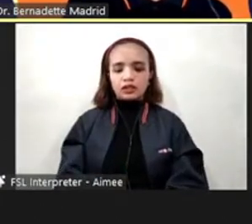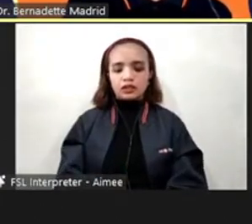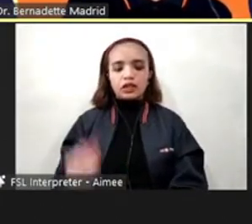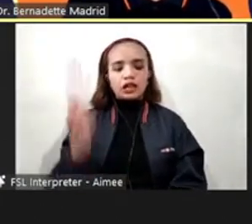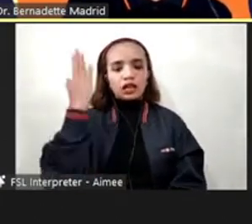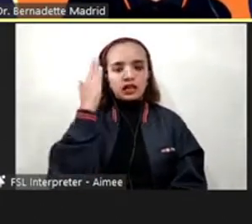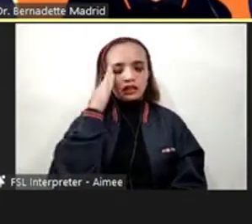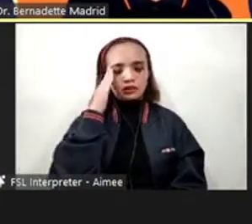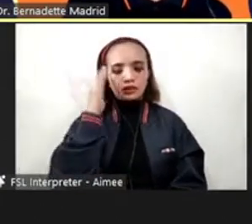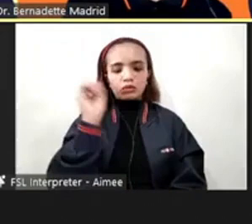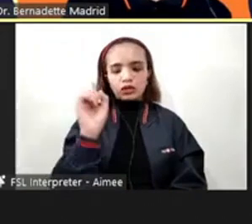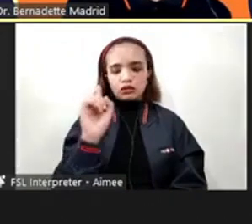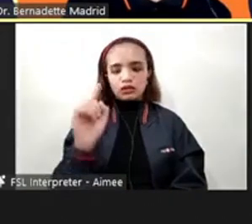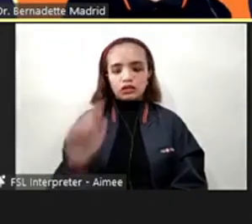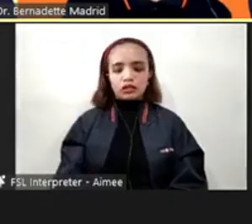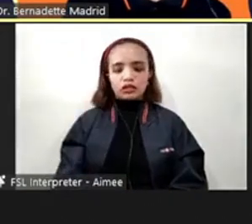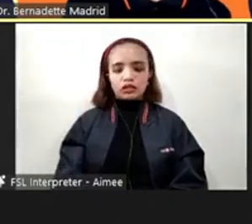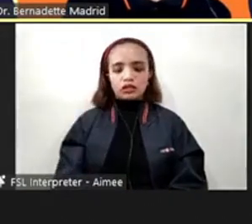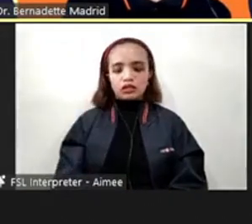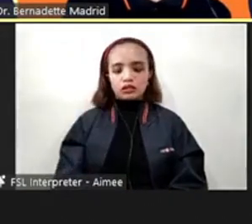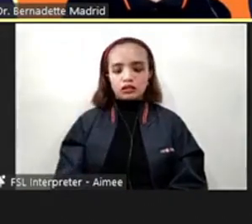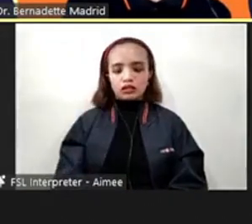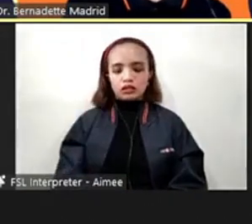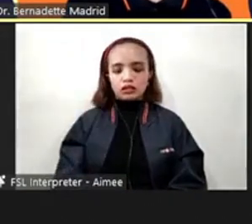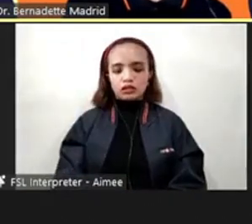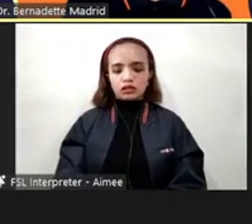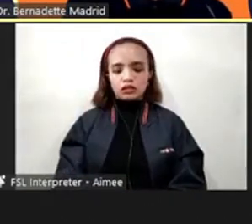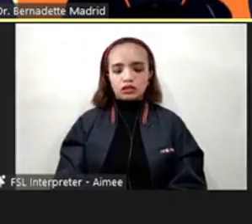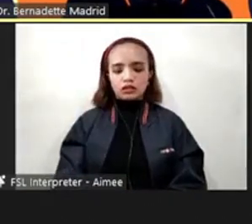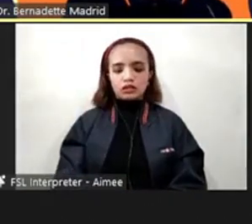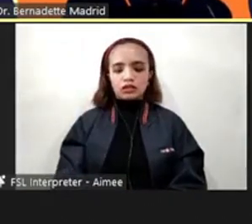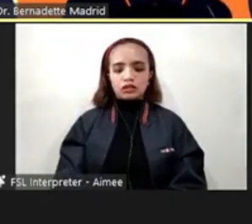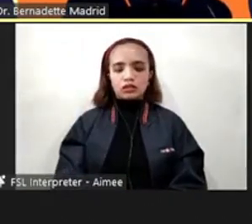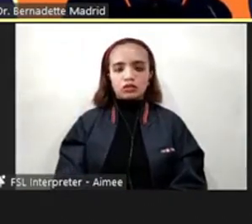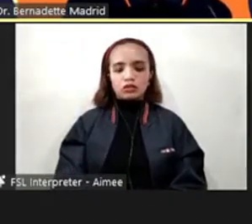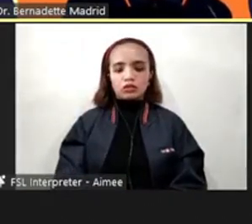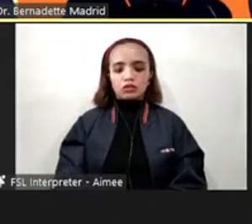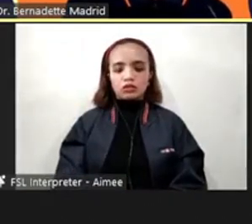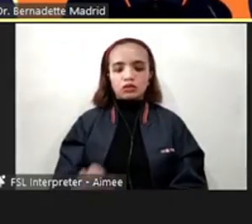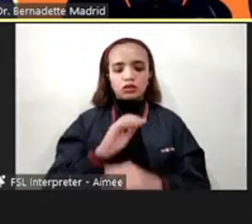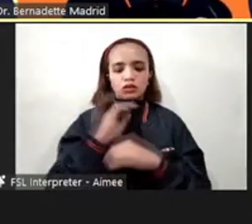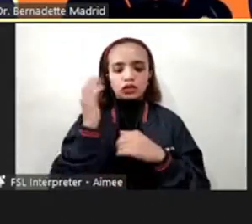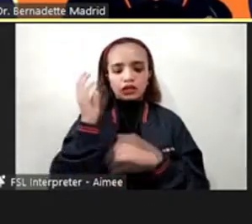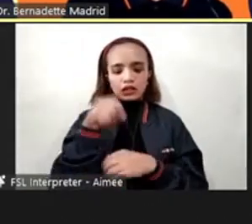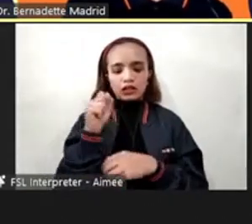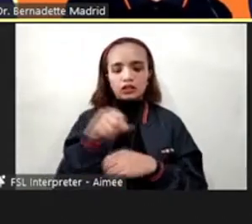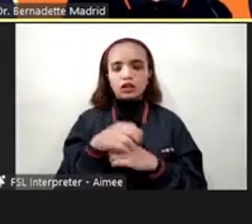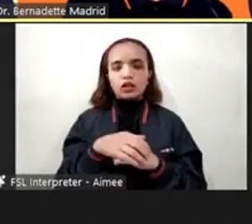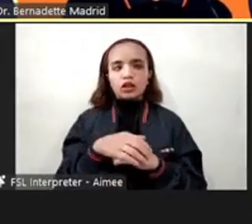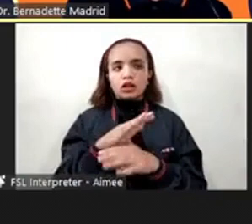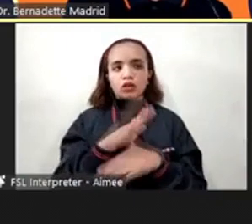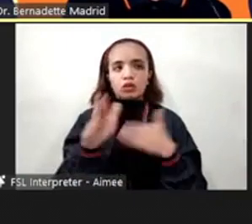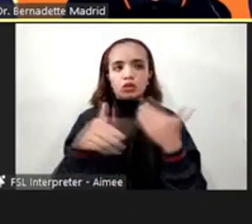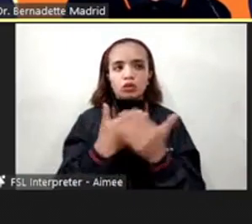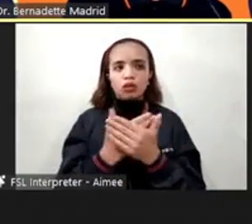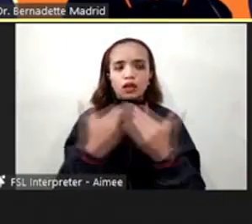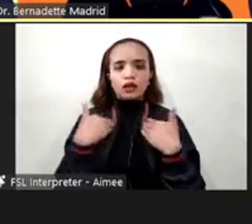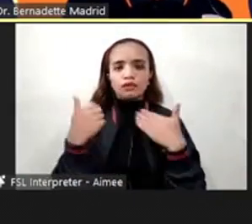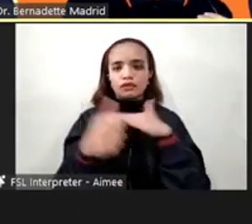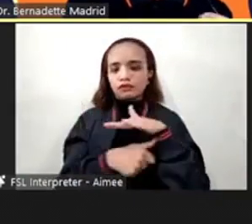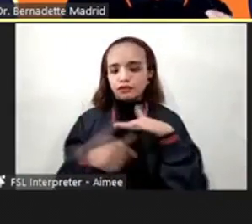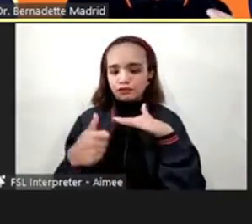been affected, the whole ecology of each individual. The fact that there is social